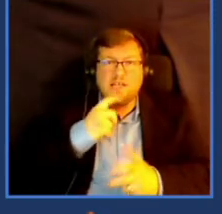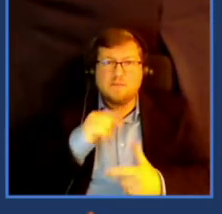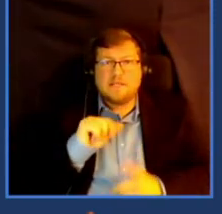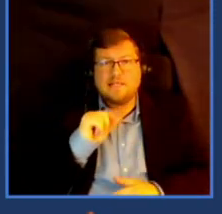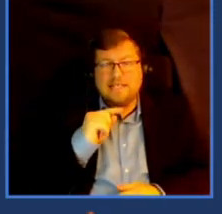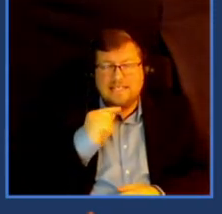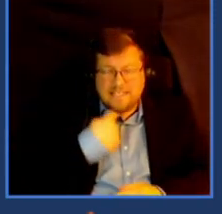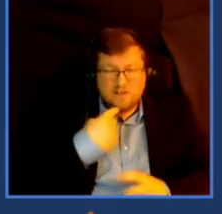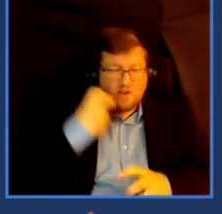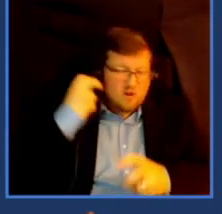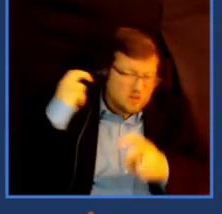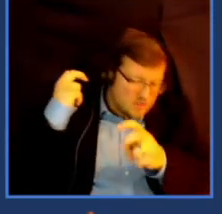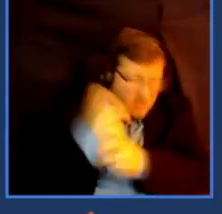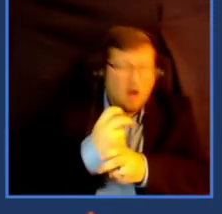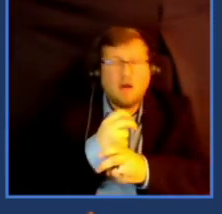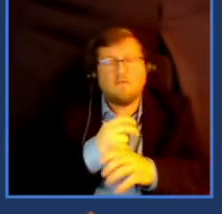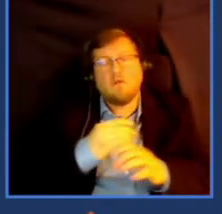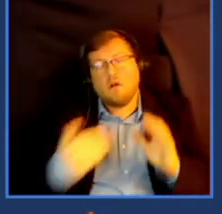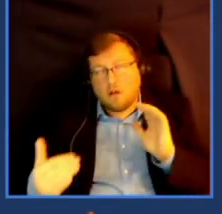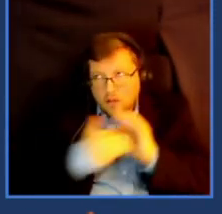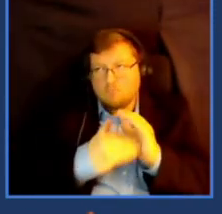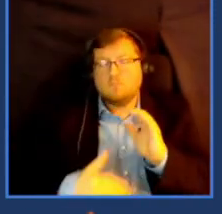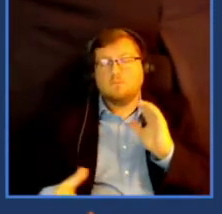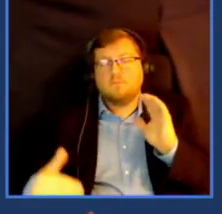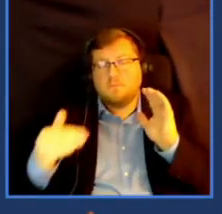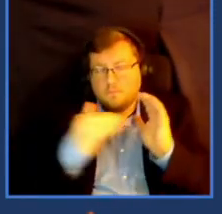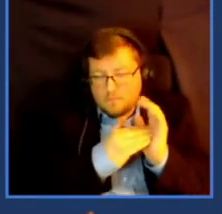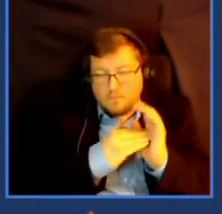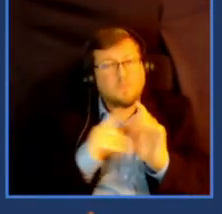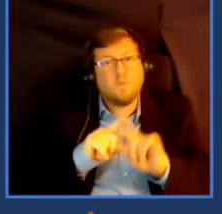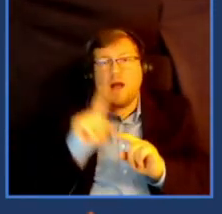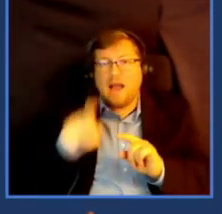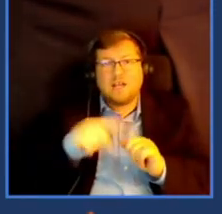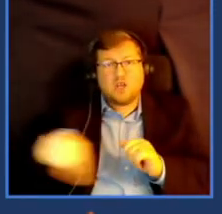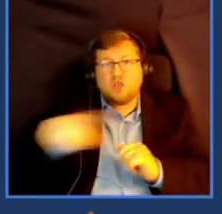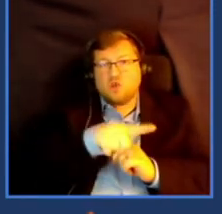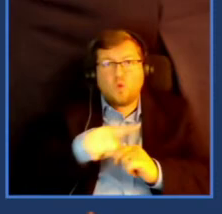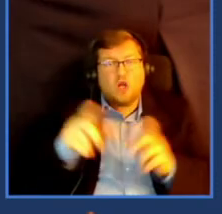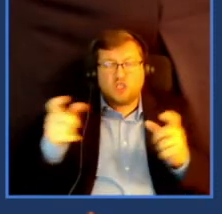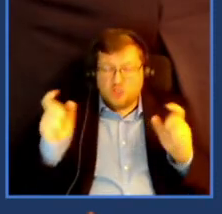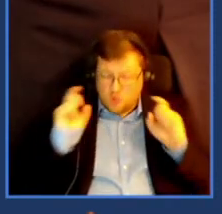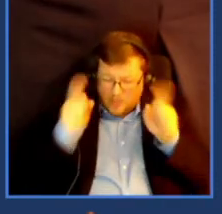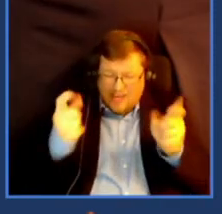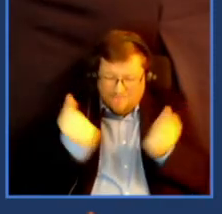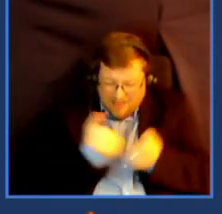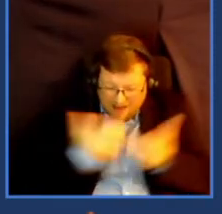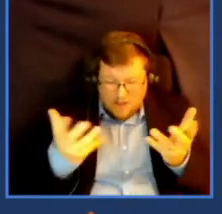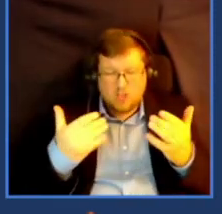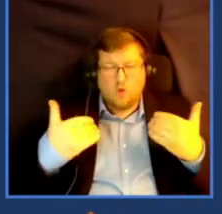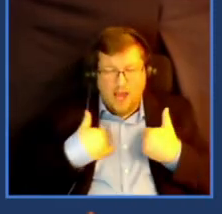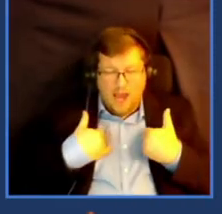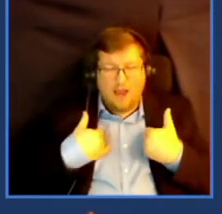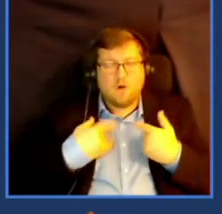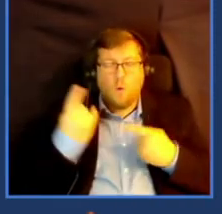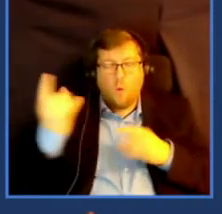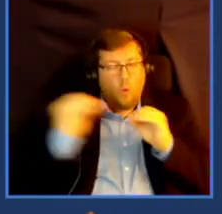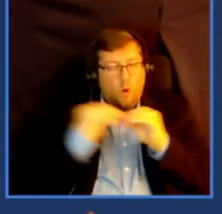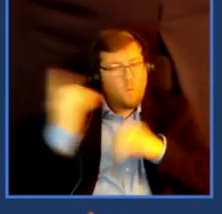nonstop. But I'm asking you to give everything you've got one more day. One more day.